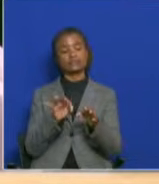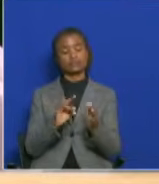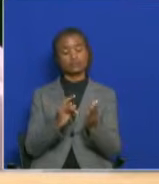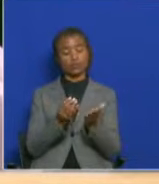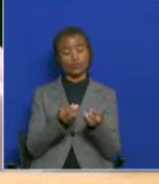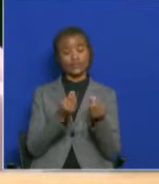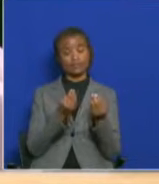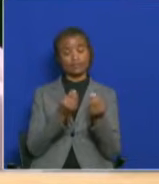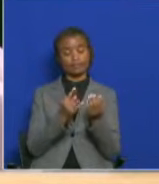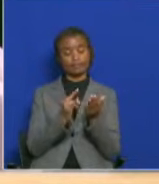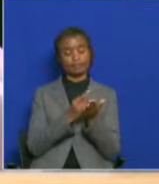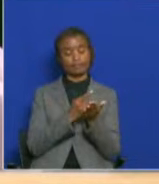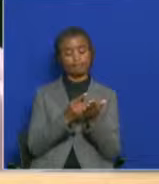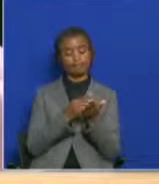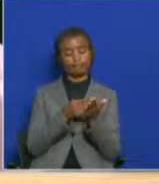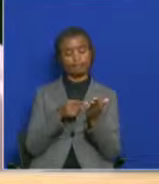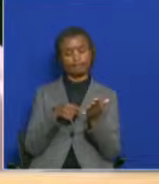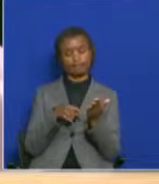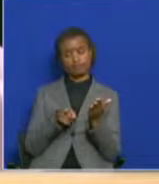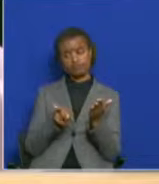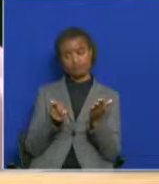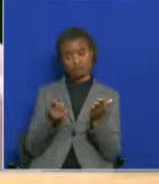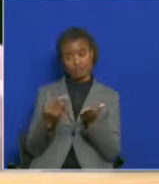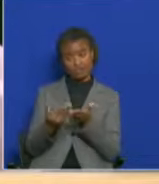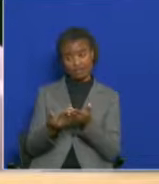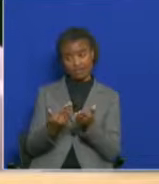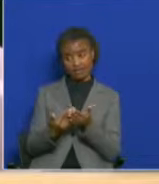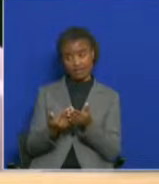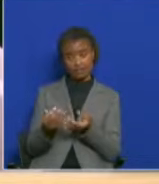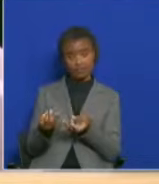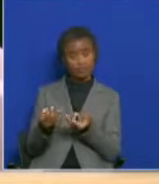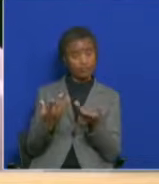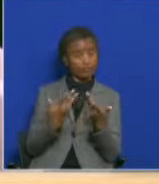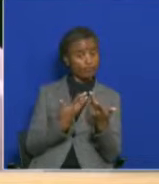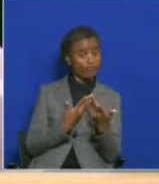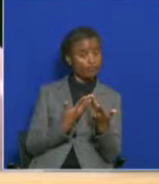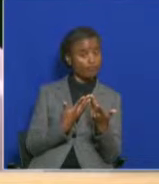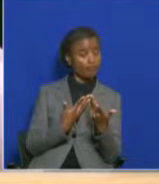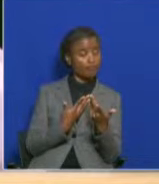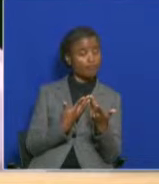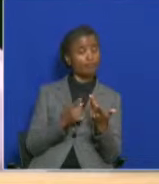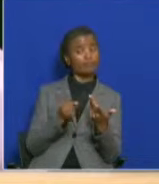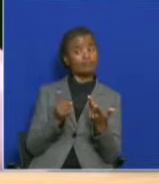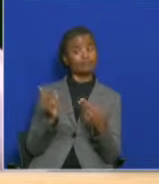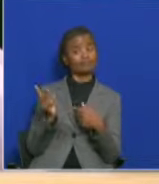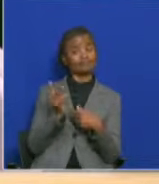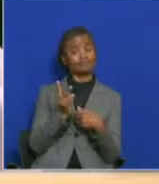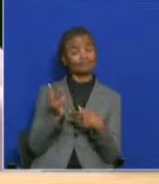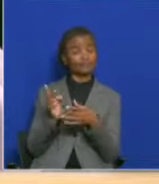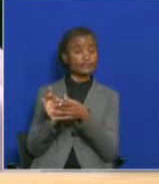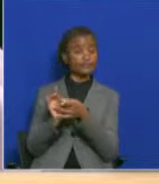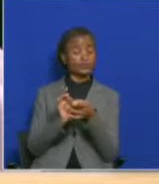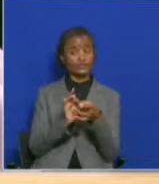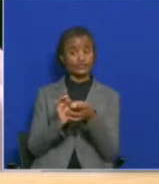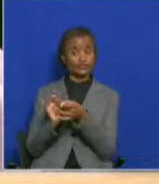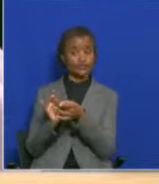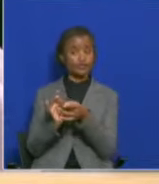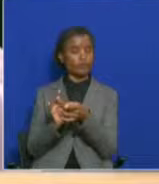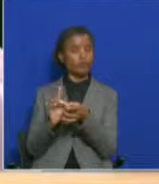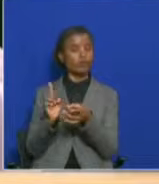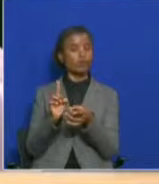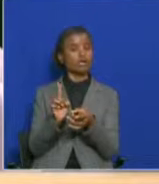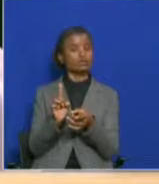you able to offer any view about the nature of the relationship between Mr. Syed and General